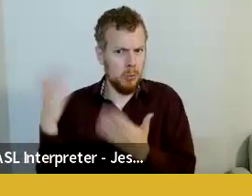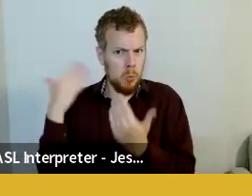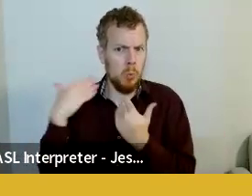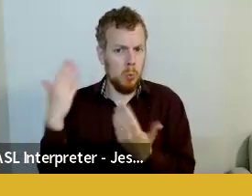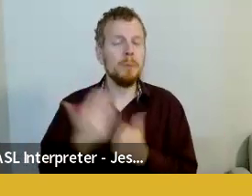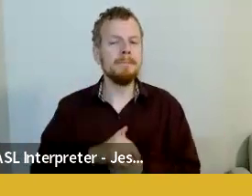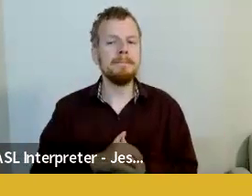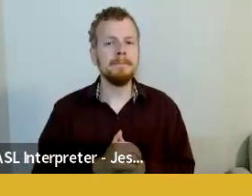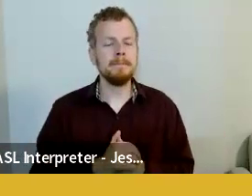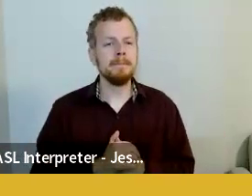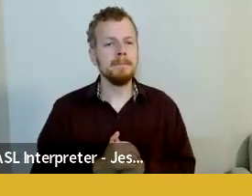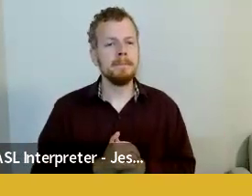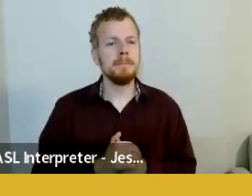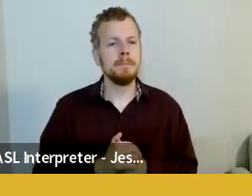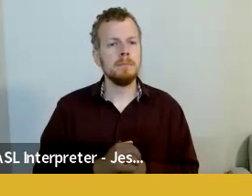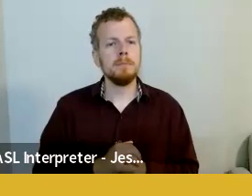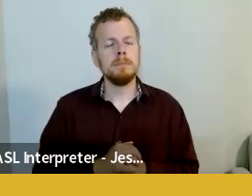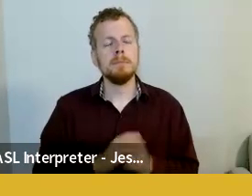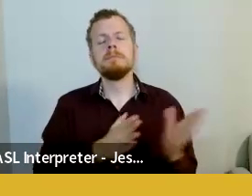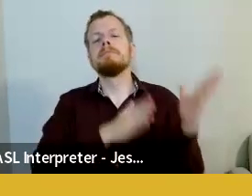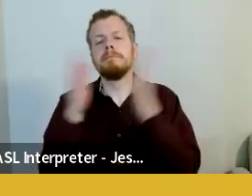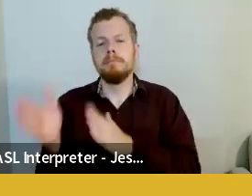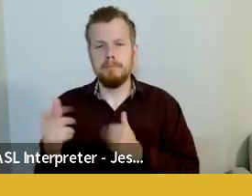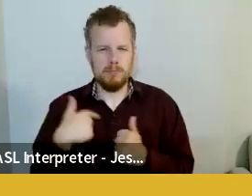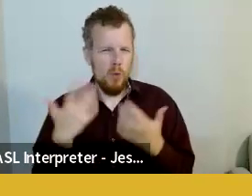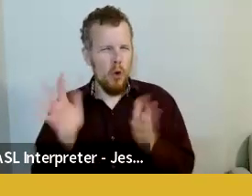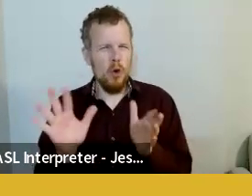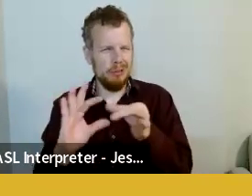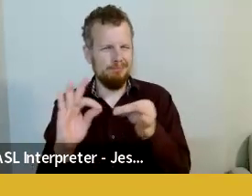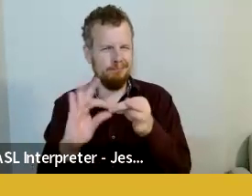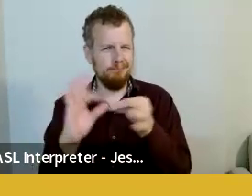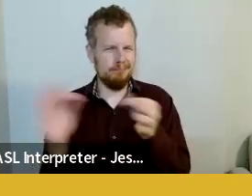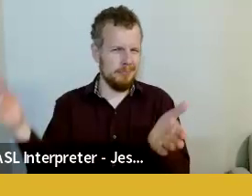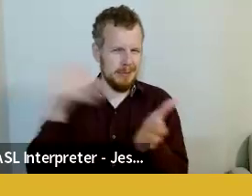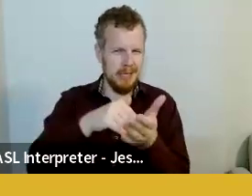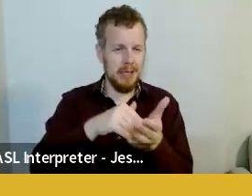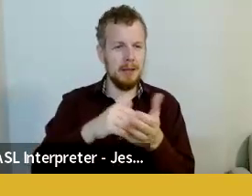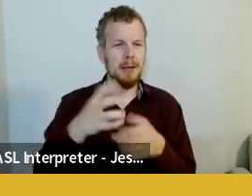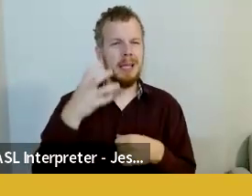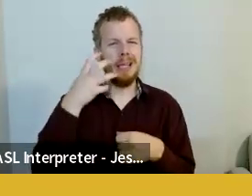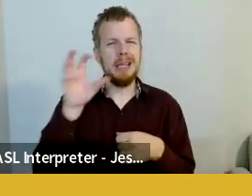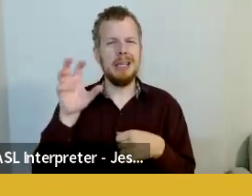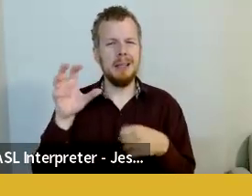All right. So like I previously mentioned a little bit about a heat health emergency.